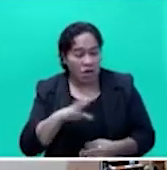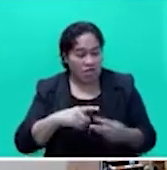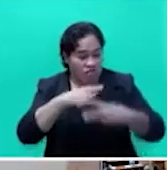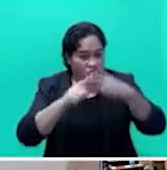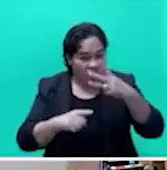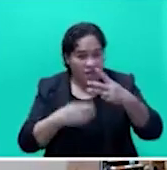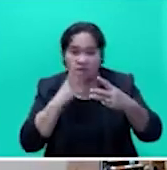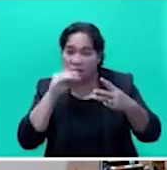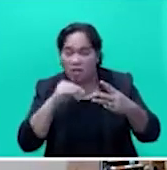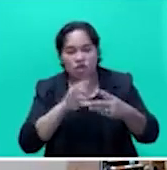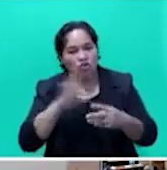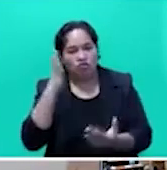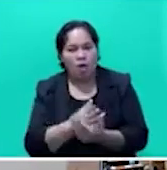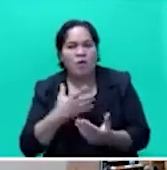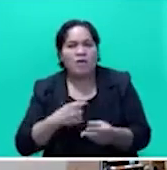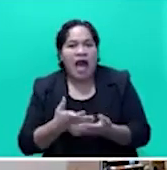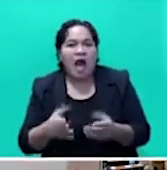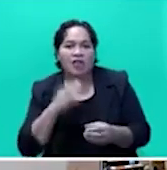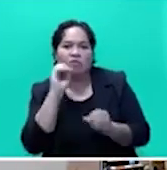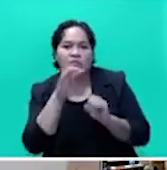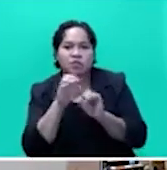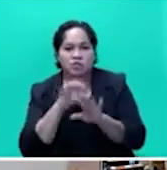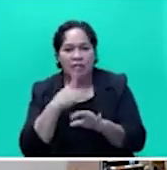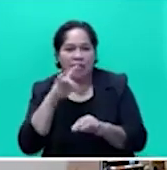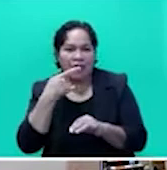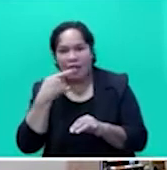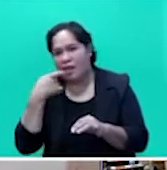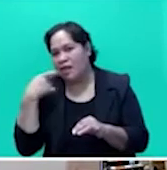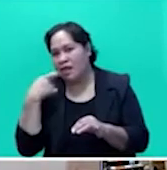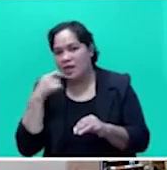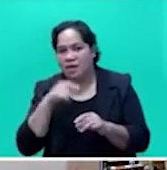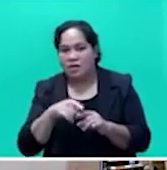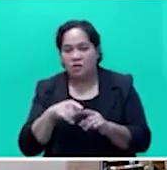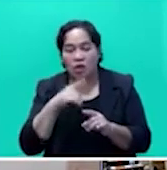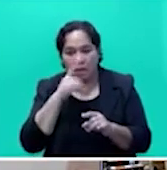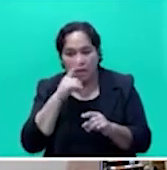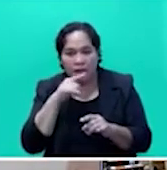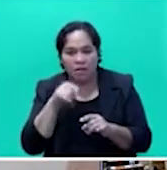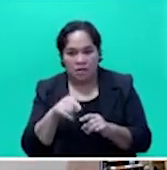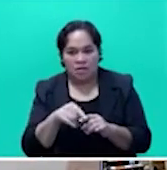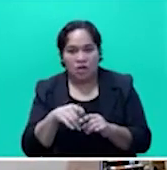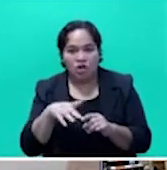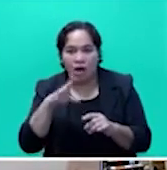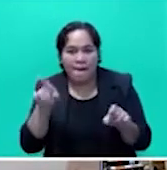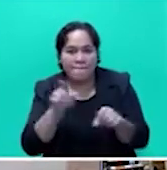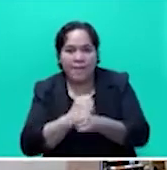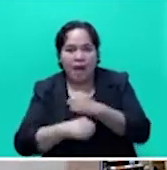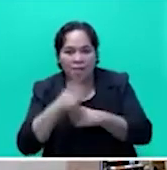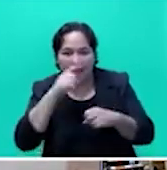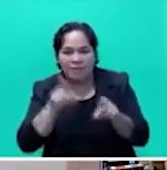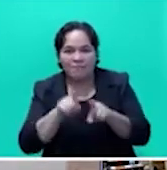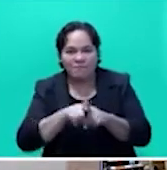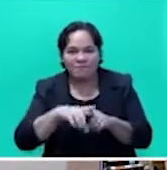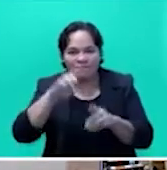And because of the way they've been put in social media, they've led to vitriol, they've made to a lot of ethnic sort of things being bandied